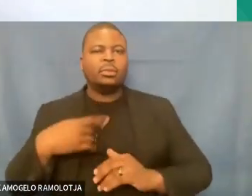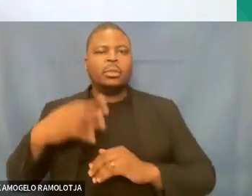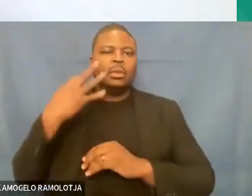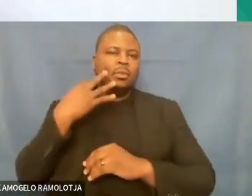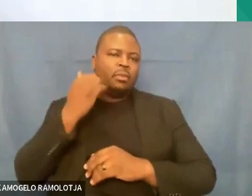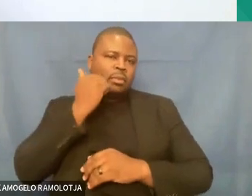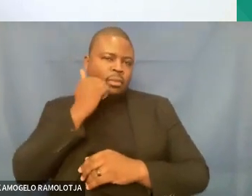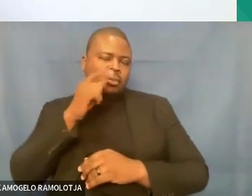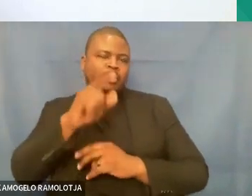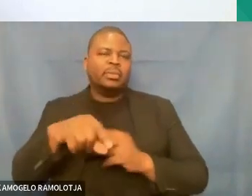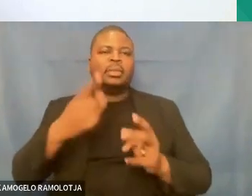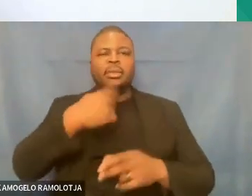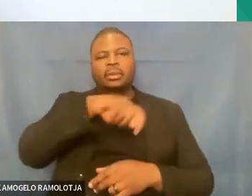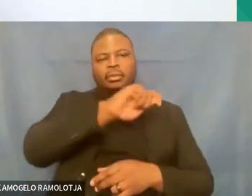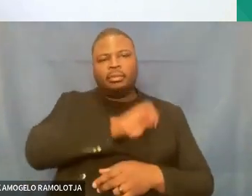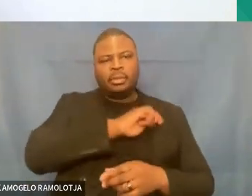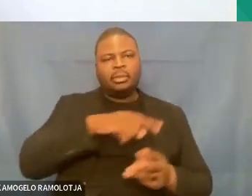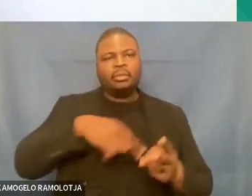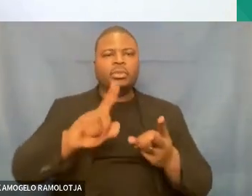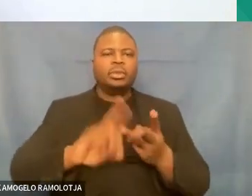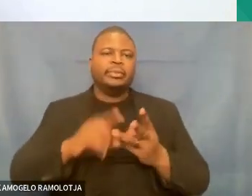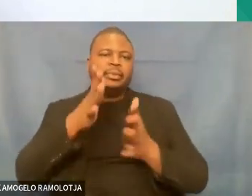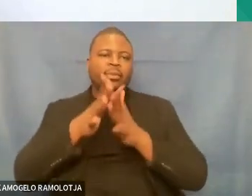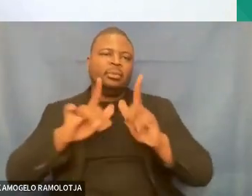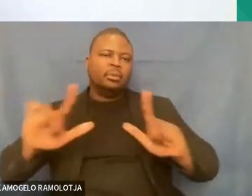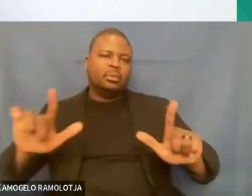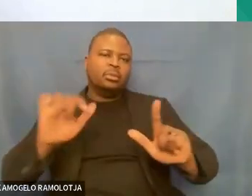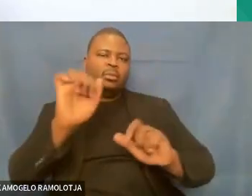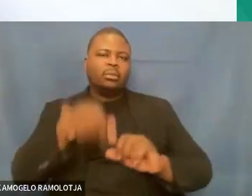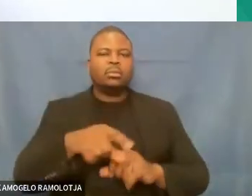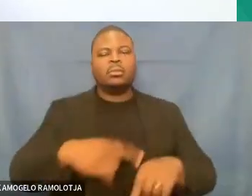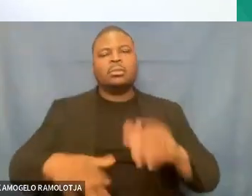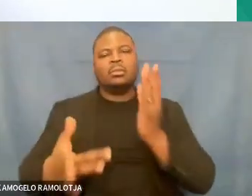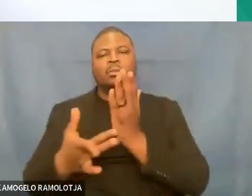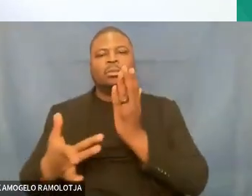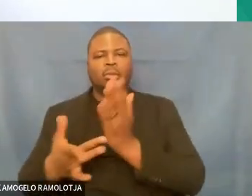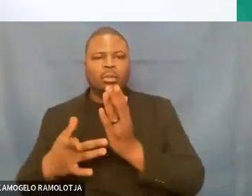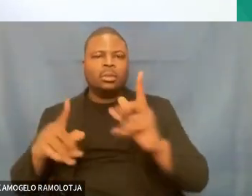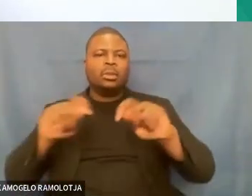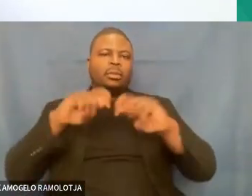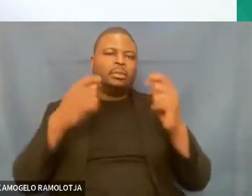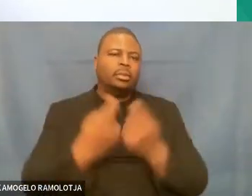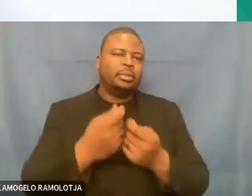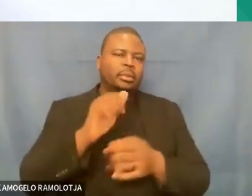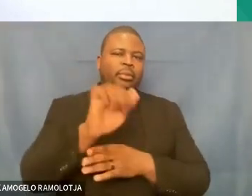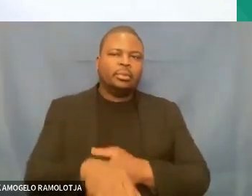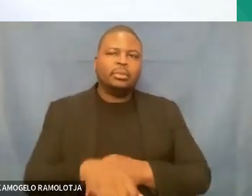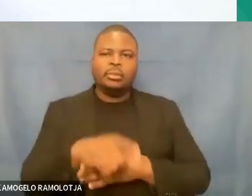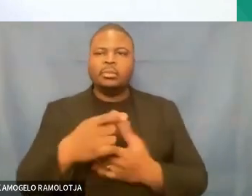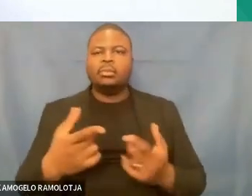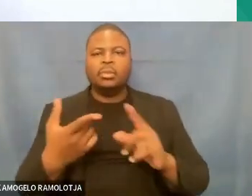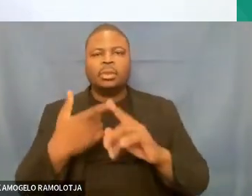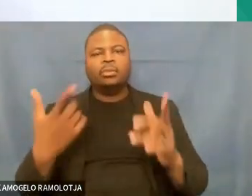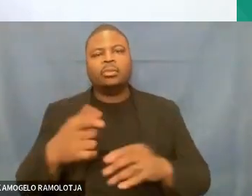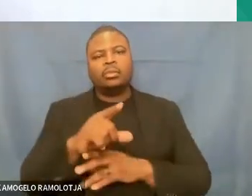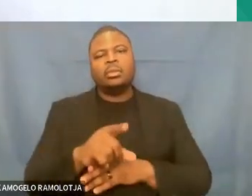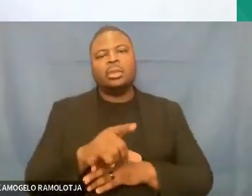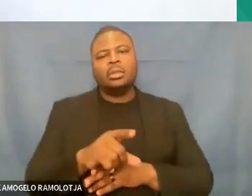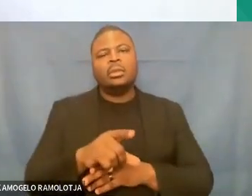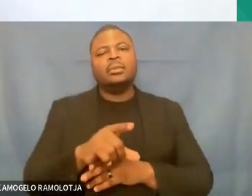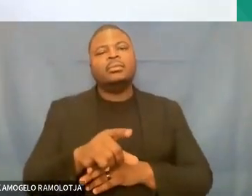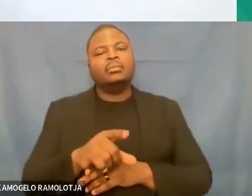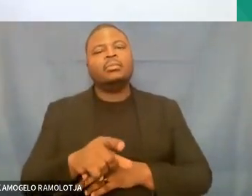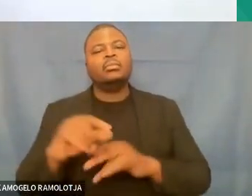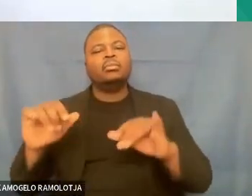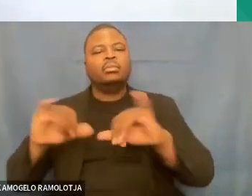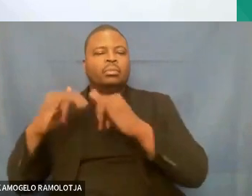and Sign Language interpreters, to our technical support team from SANAC Active. And then lastly,